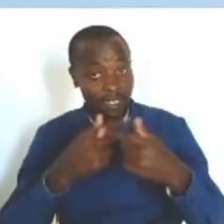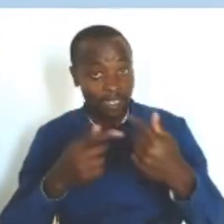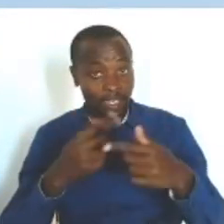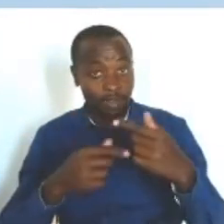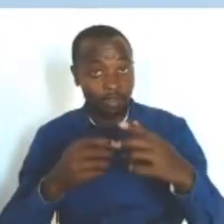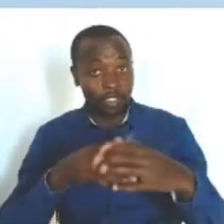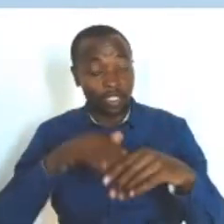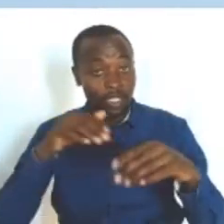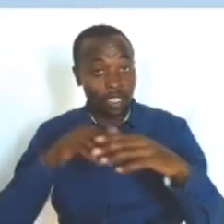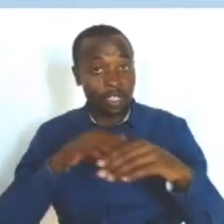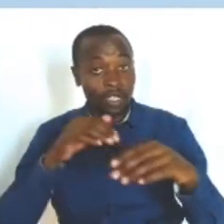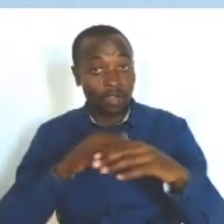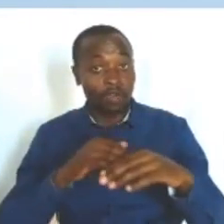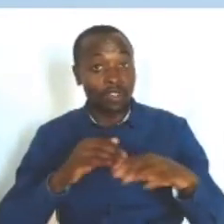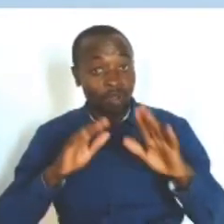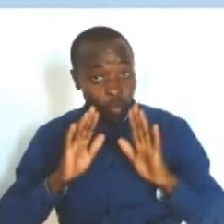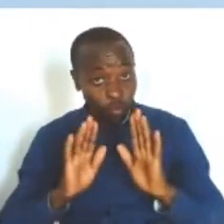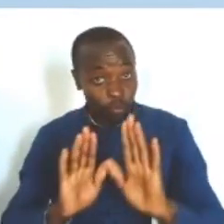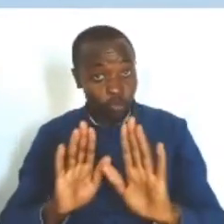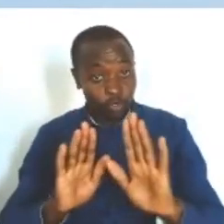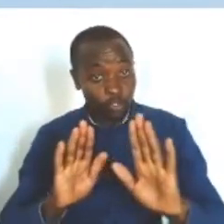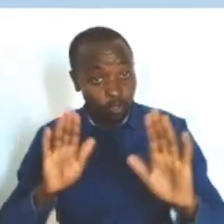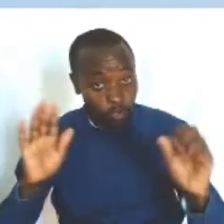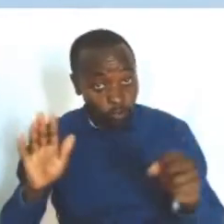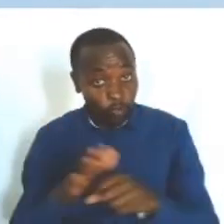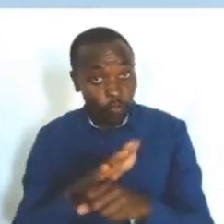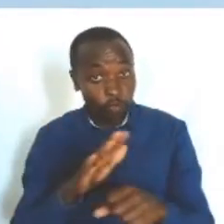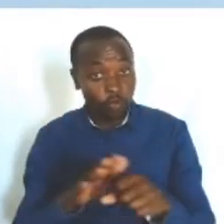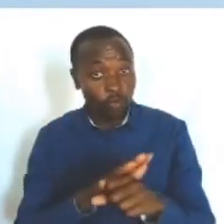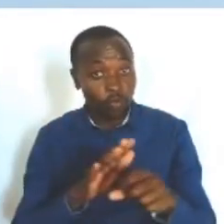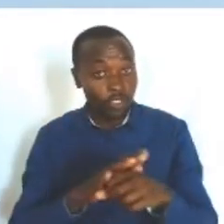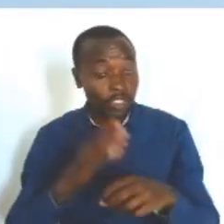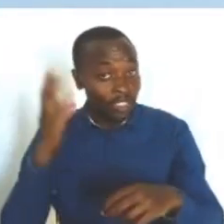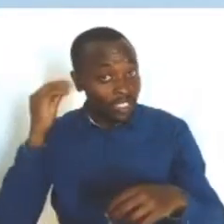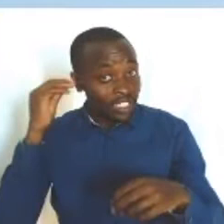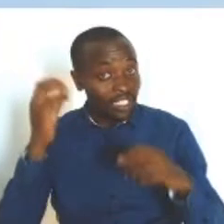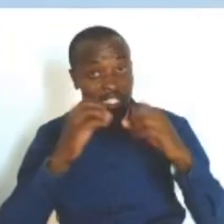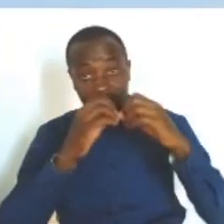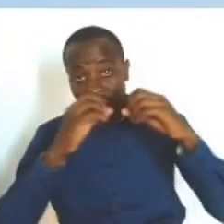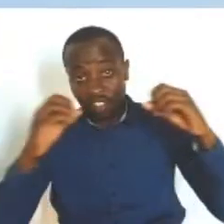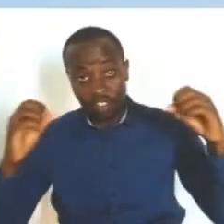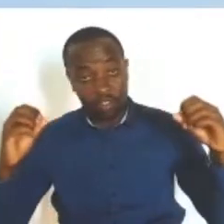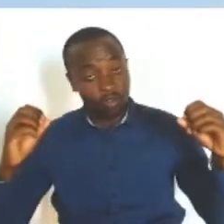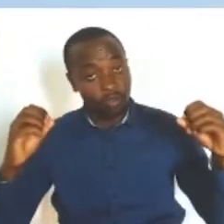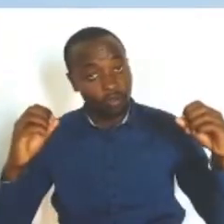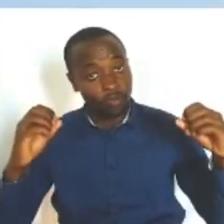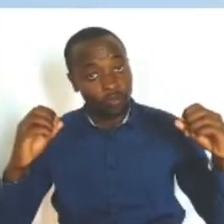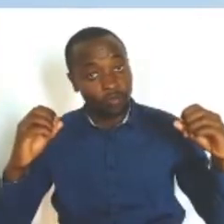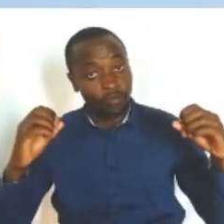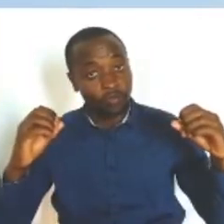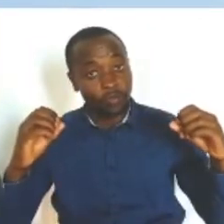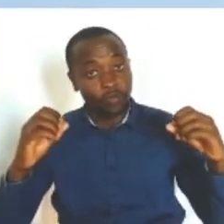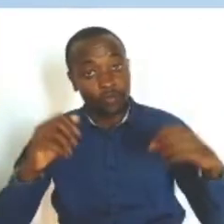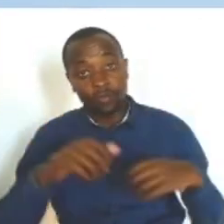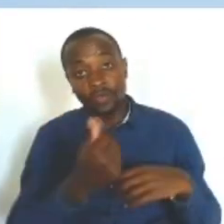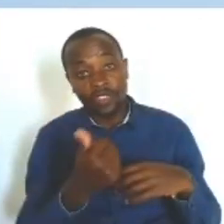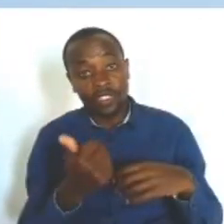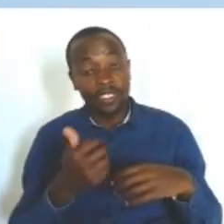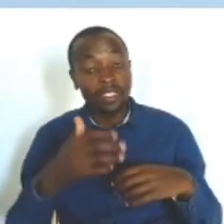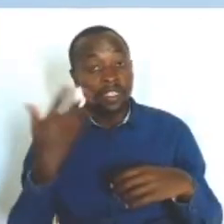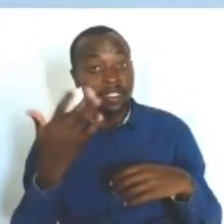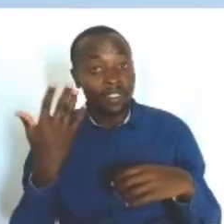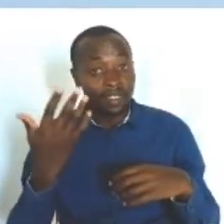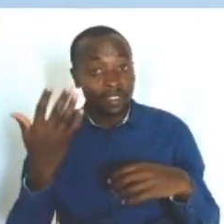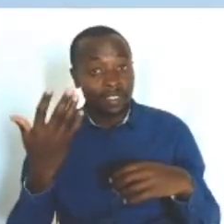They oppose it completely, and they don't want to hear about the grace anymore. The other thing is amassing